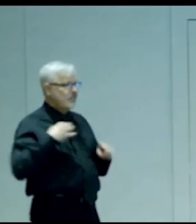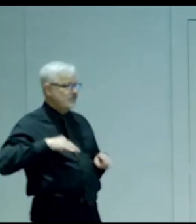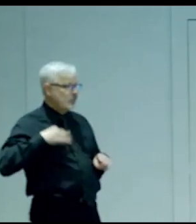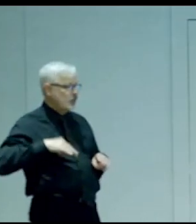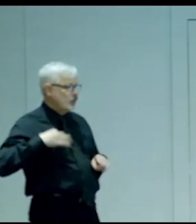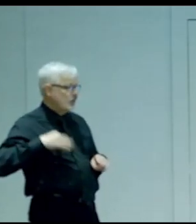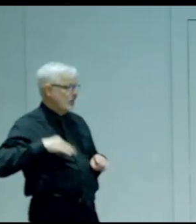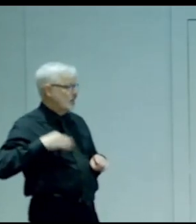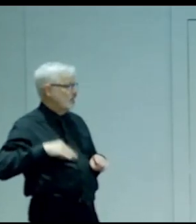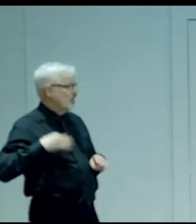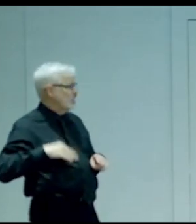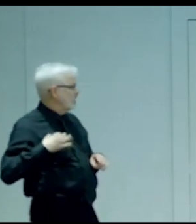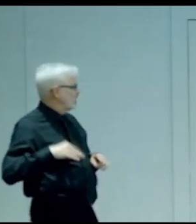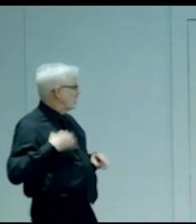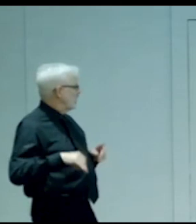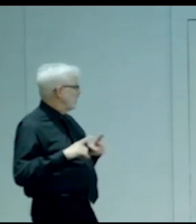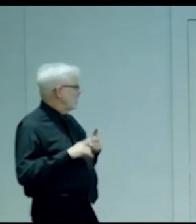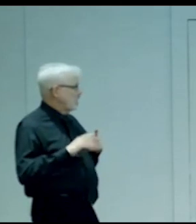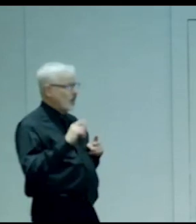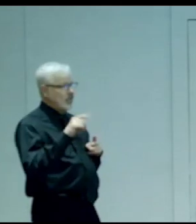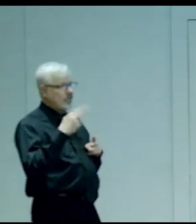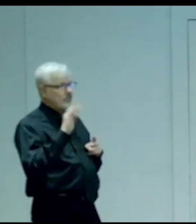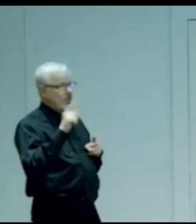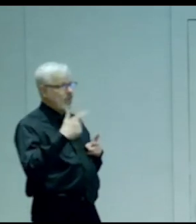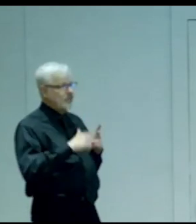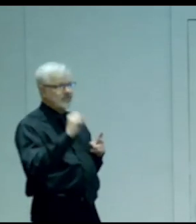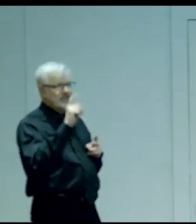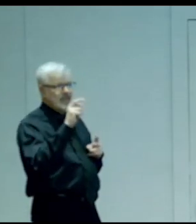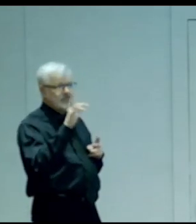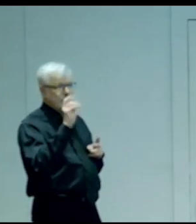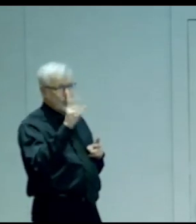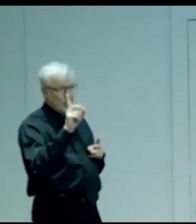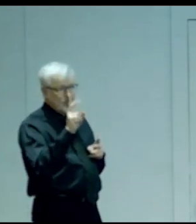of the committee. Arnita Ball from Stanford University.